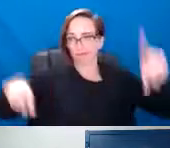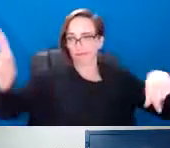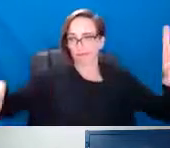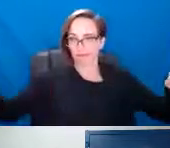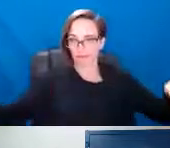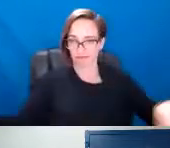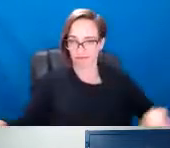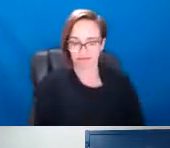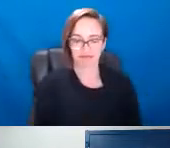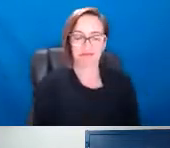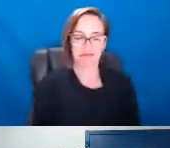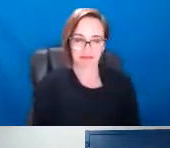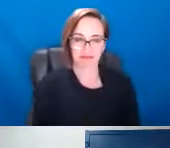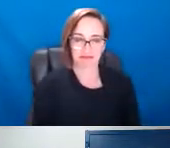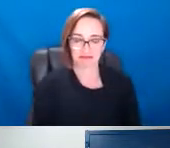with anyone else.